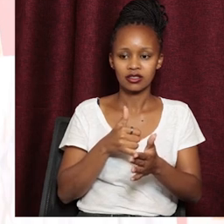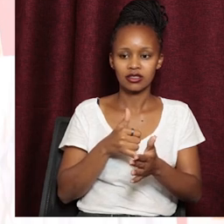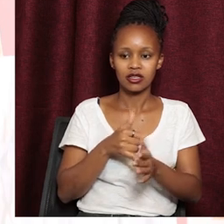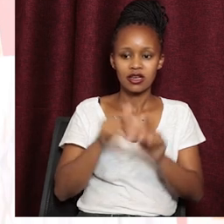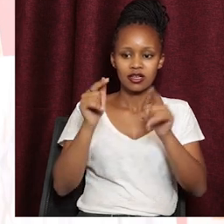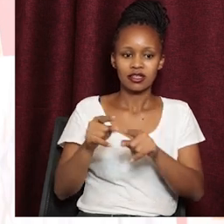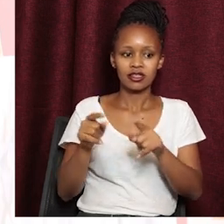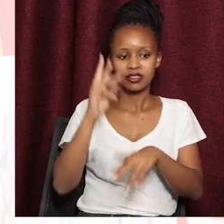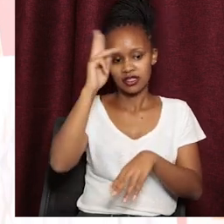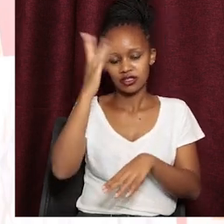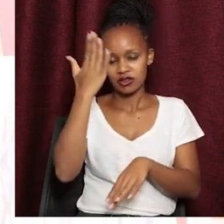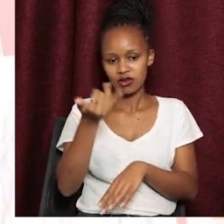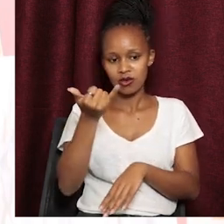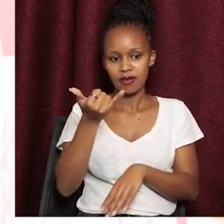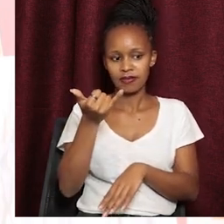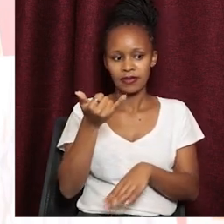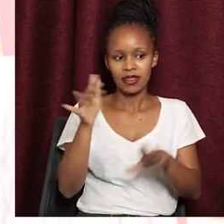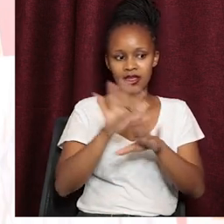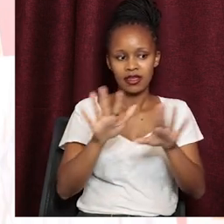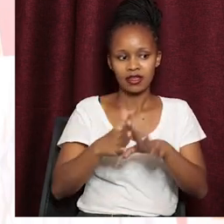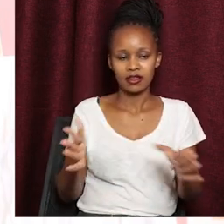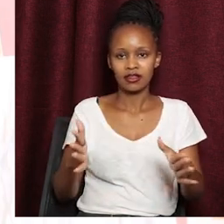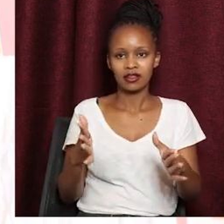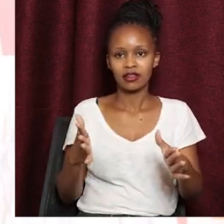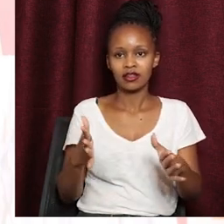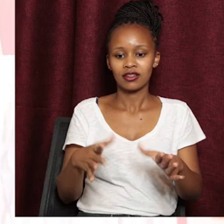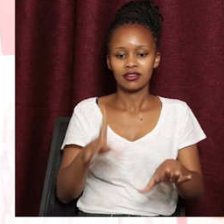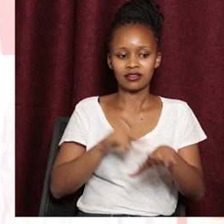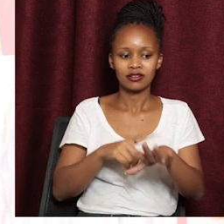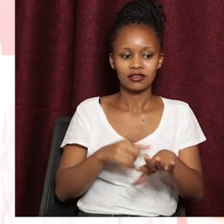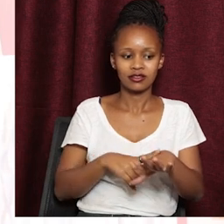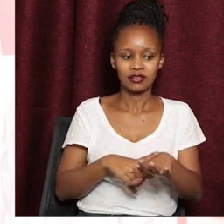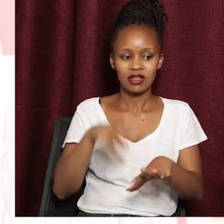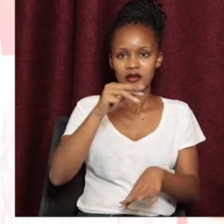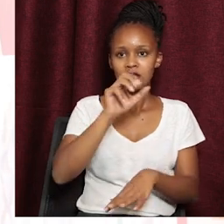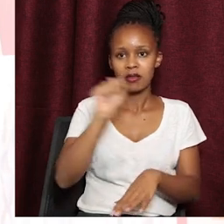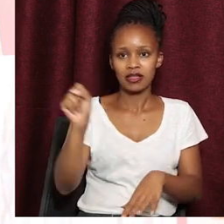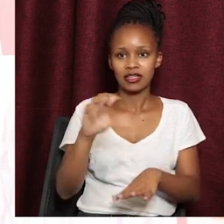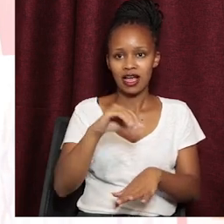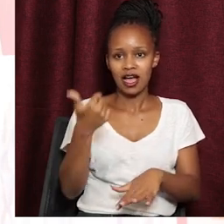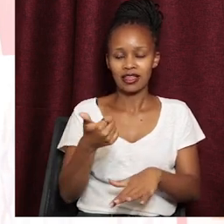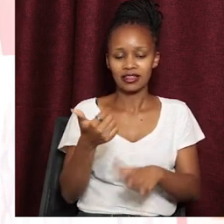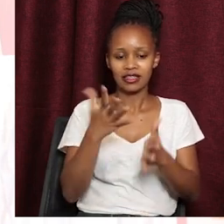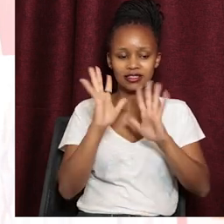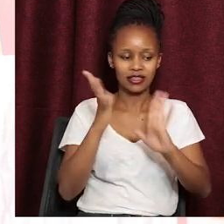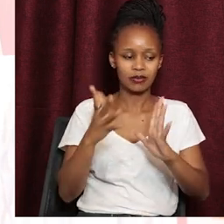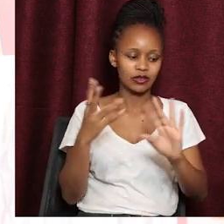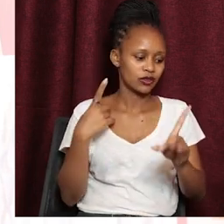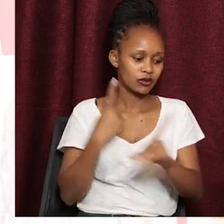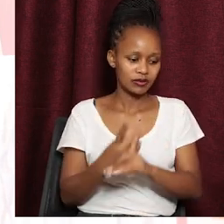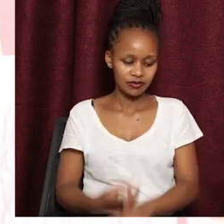This is the reason why every time we pray at Mass and in many other liturgical